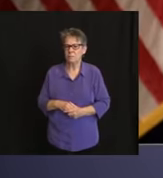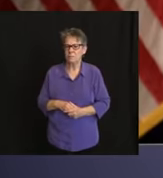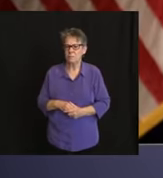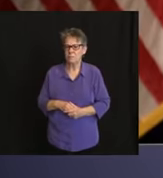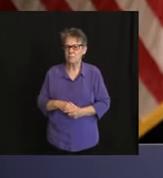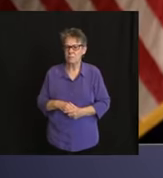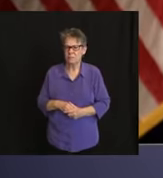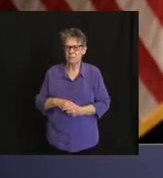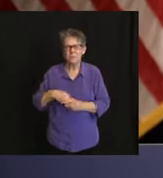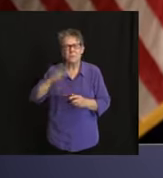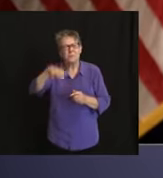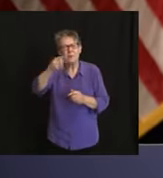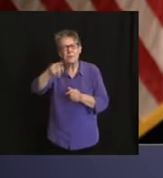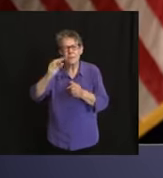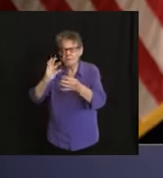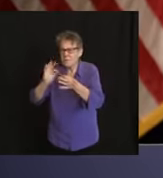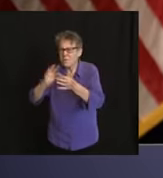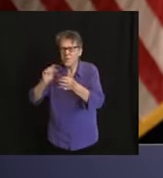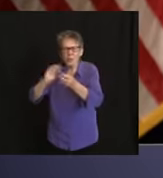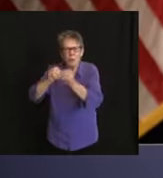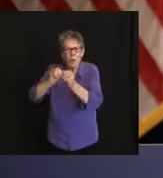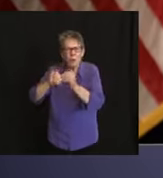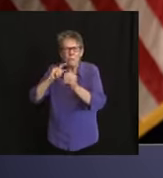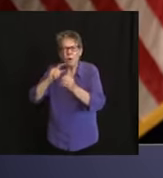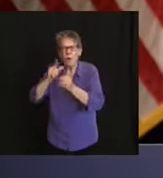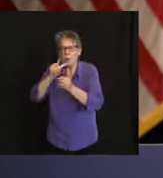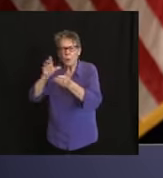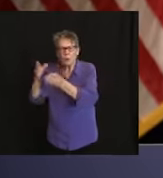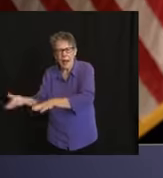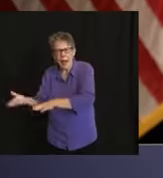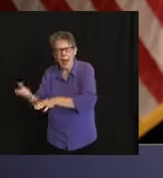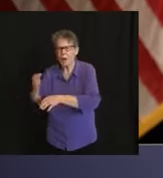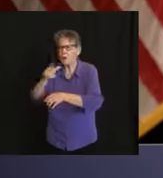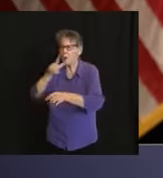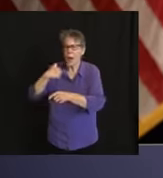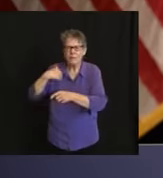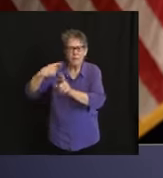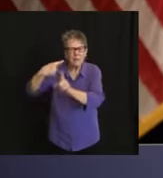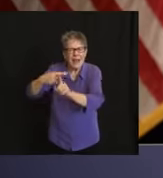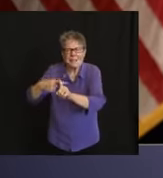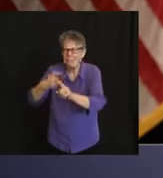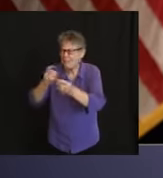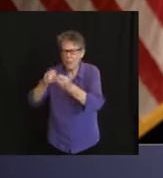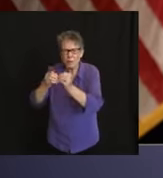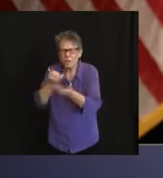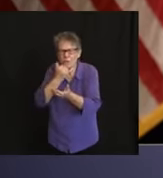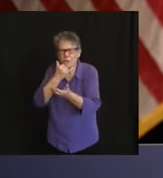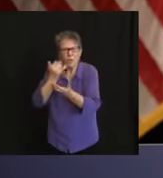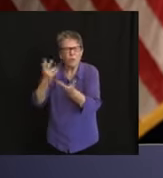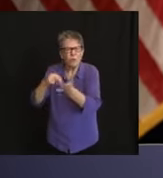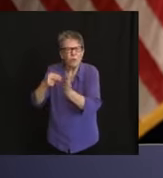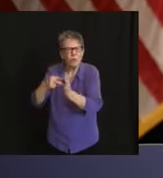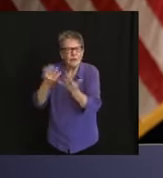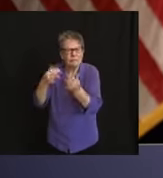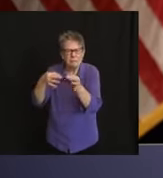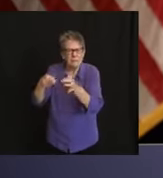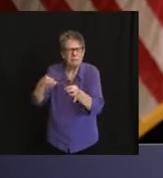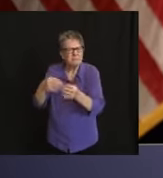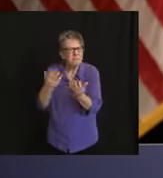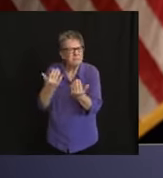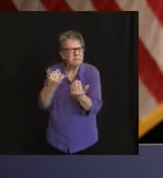know know why there have been so many discrepancies in the reporting, and has it been resolved? Has the matter been resolved going